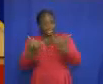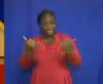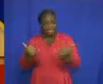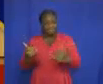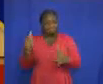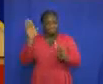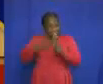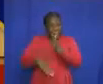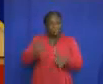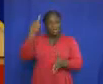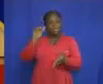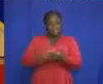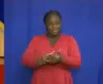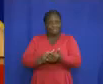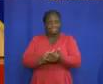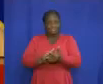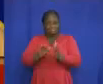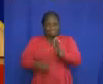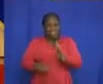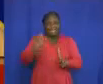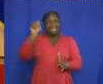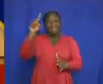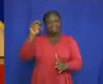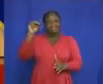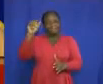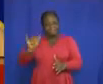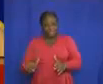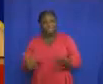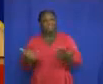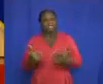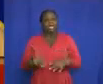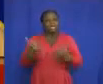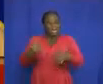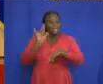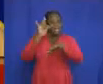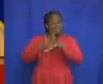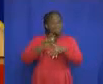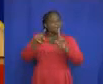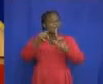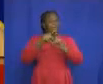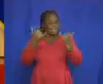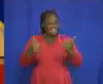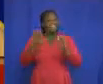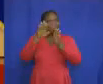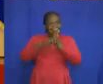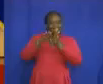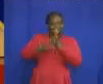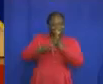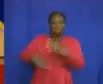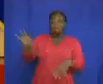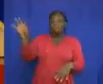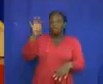1,314 as of 11th May. Our rate of infection has dropped significantly from 400 a